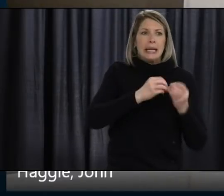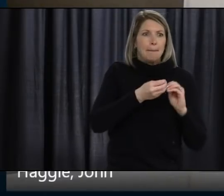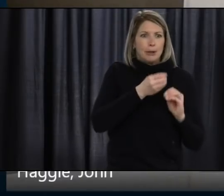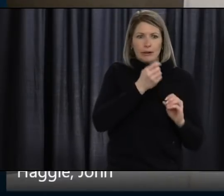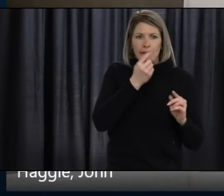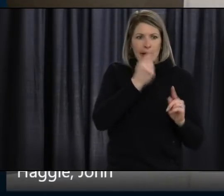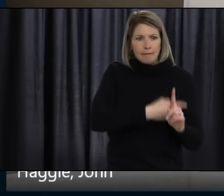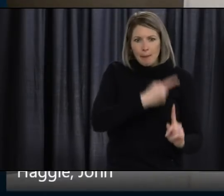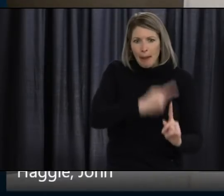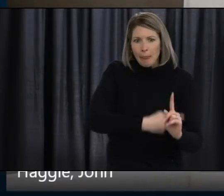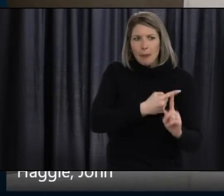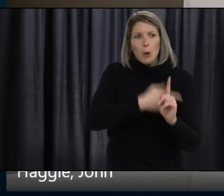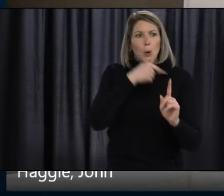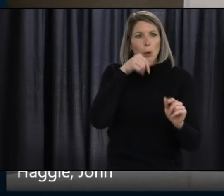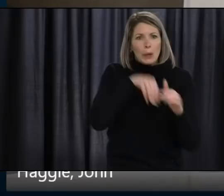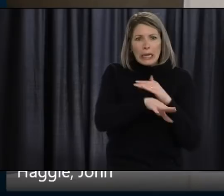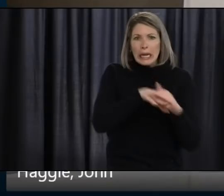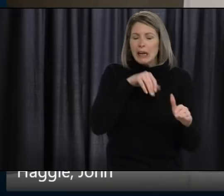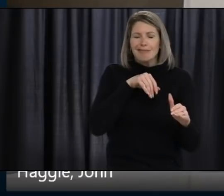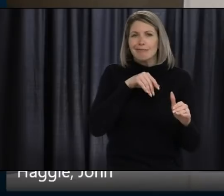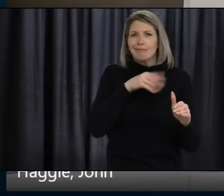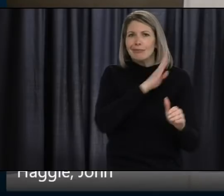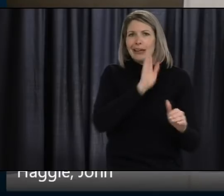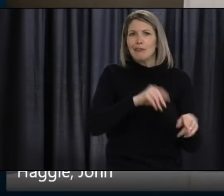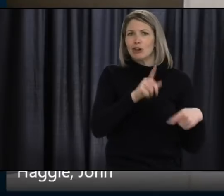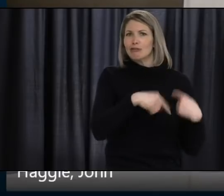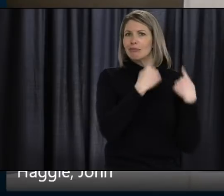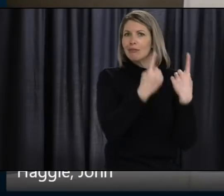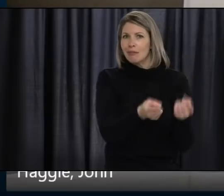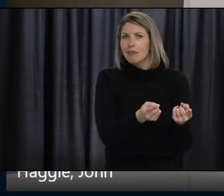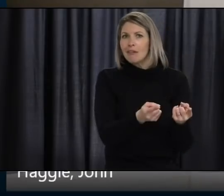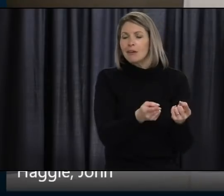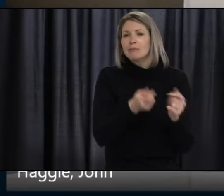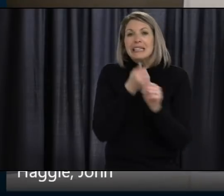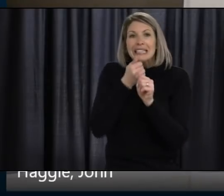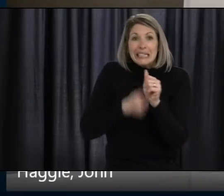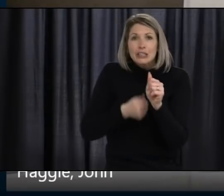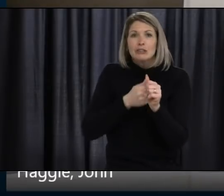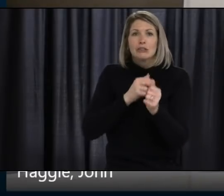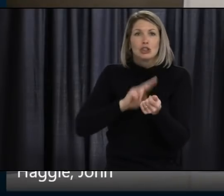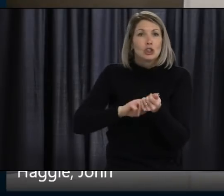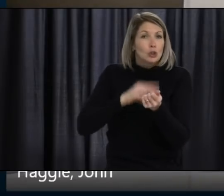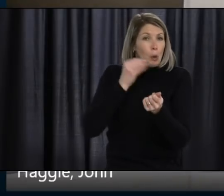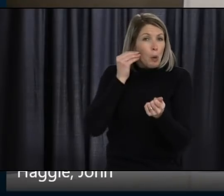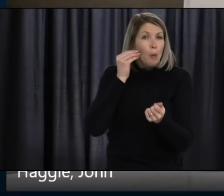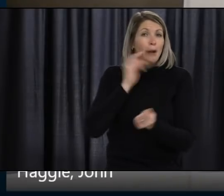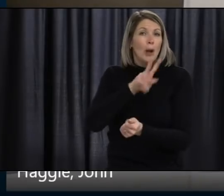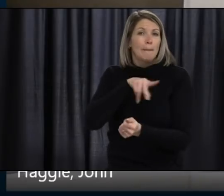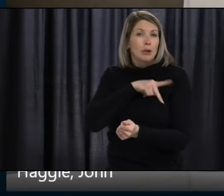and monthly reconciliation. So every personal care home has some